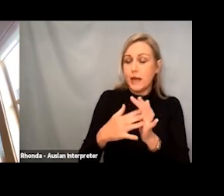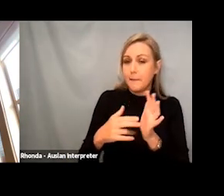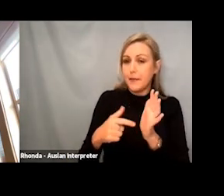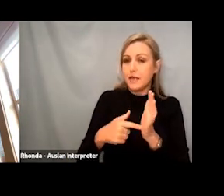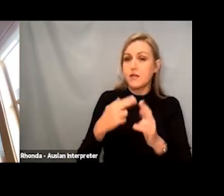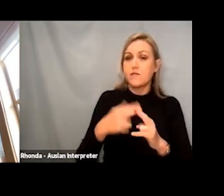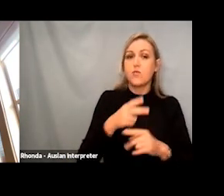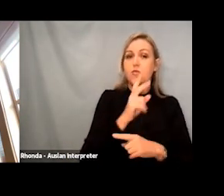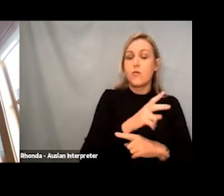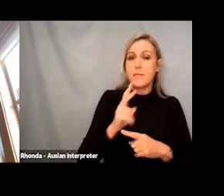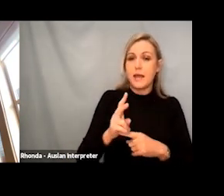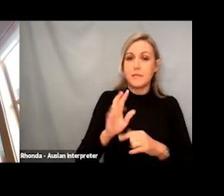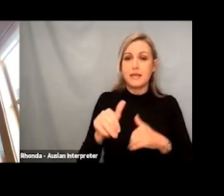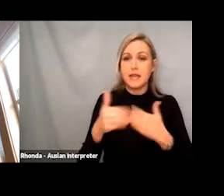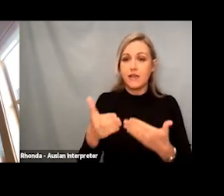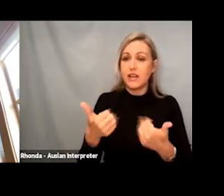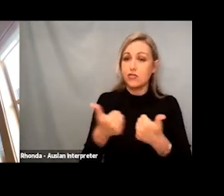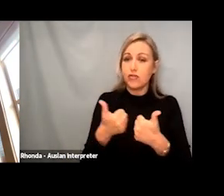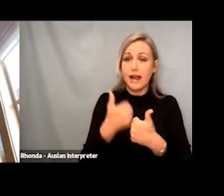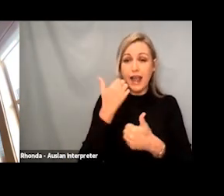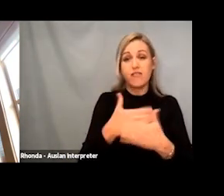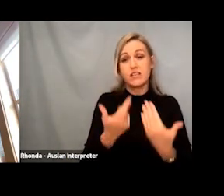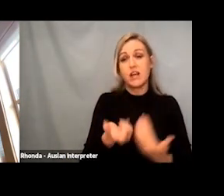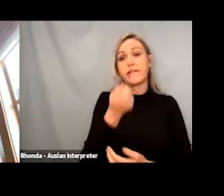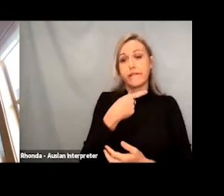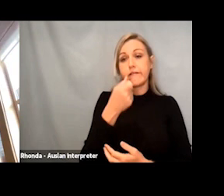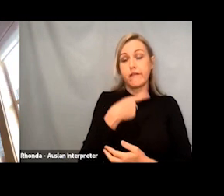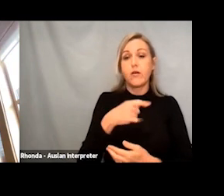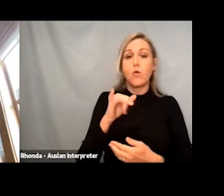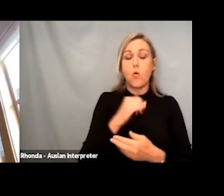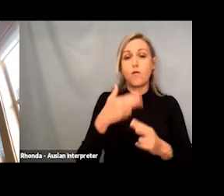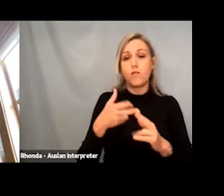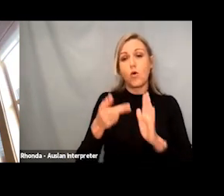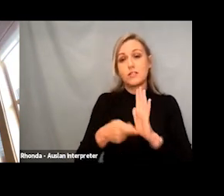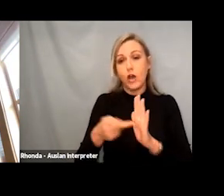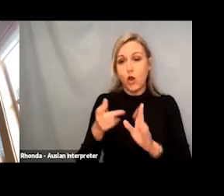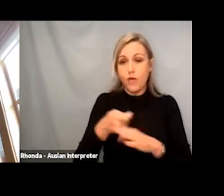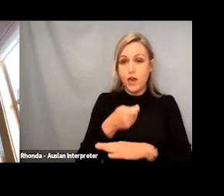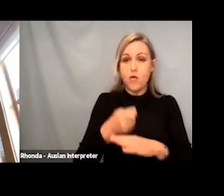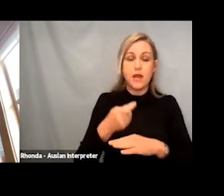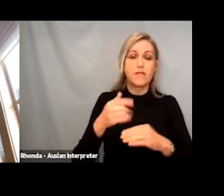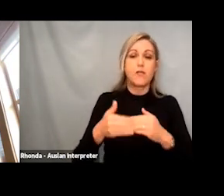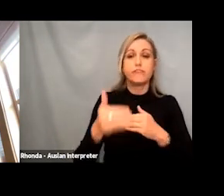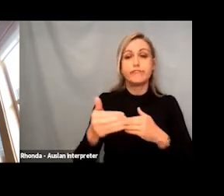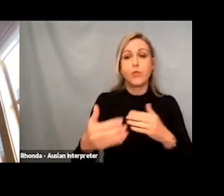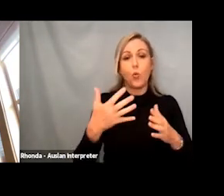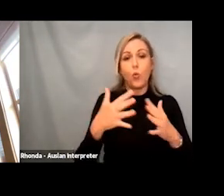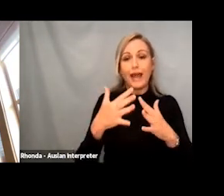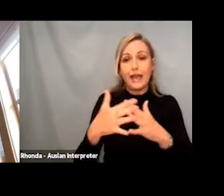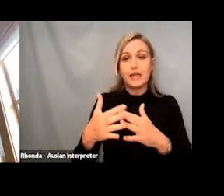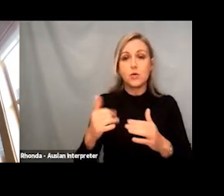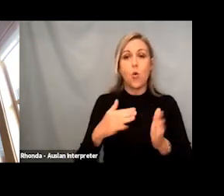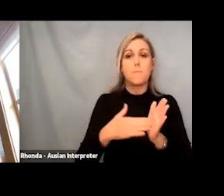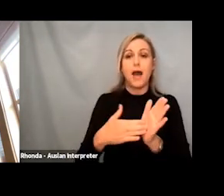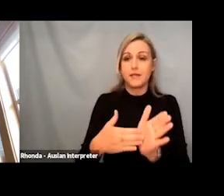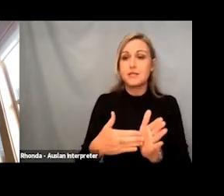repeat administration, whether that's taking the drug every day or psychotherapy for, weeks and months on end. And